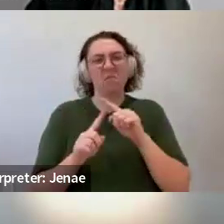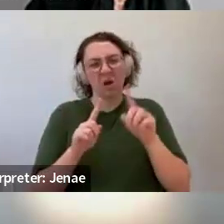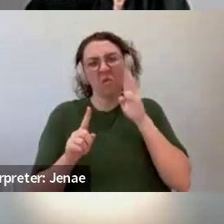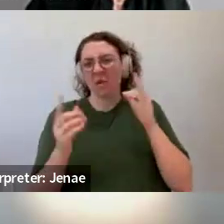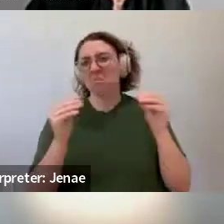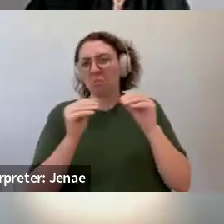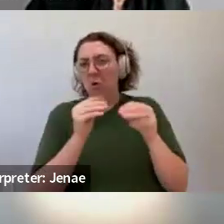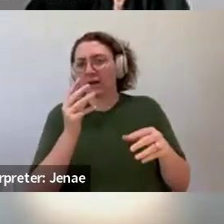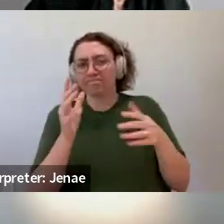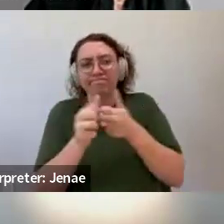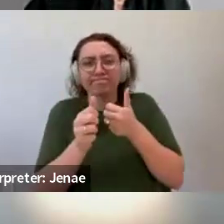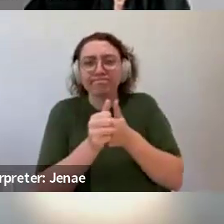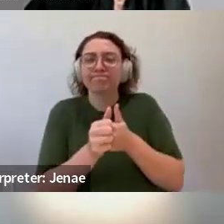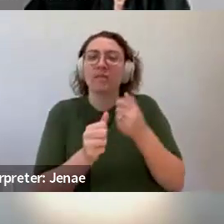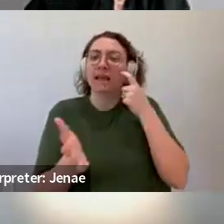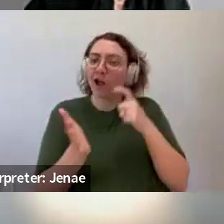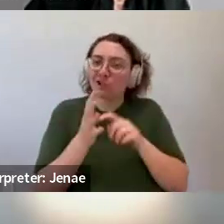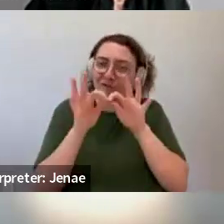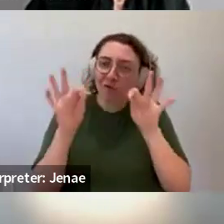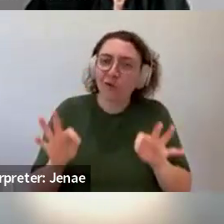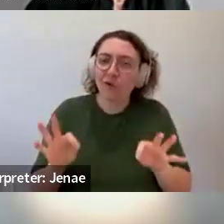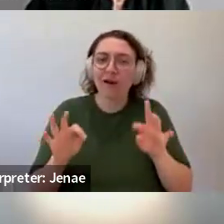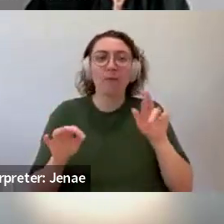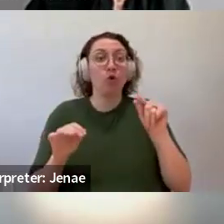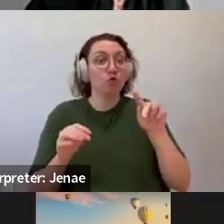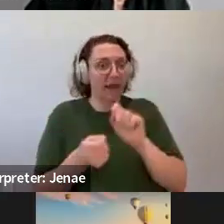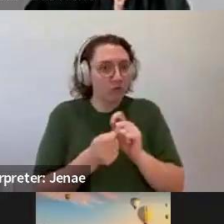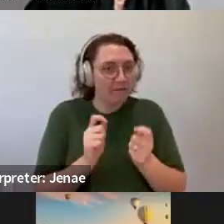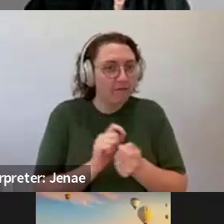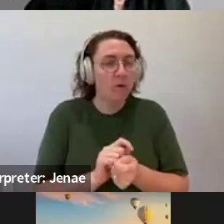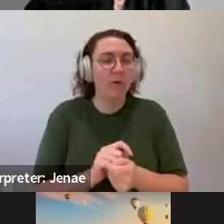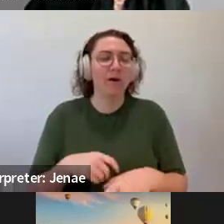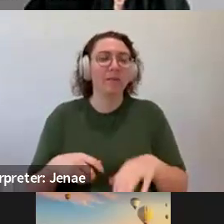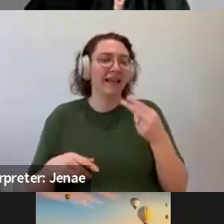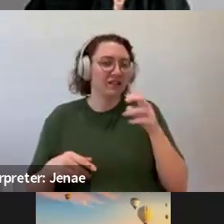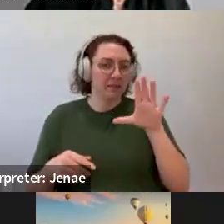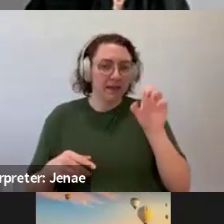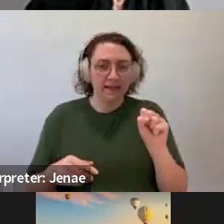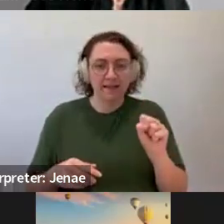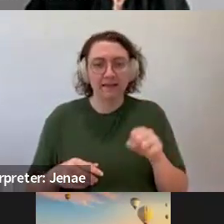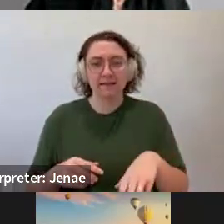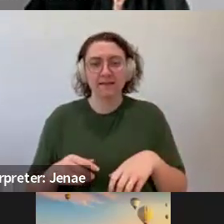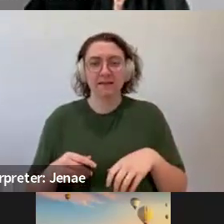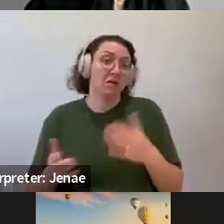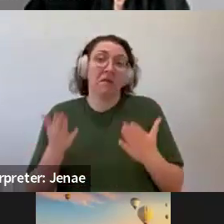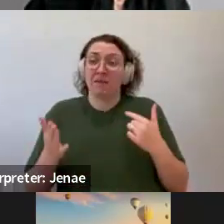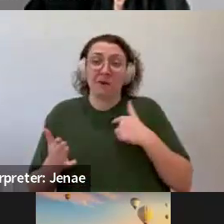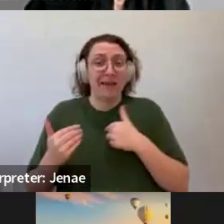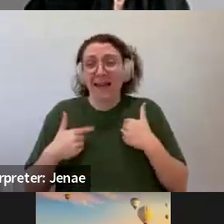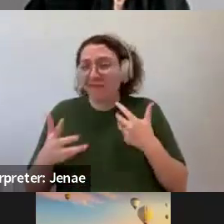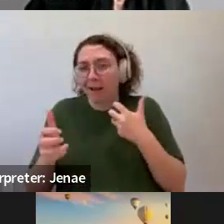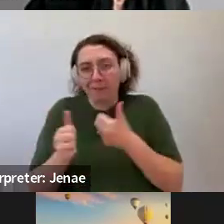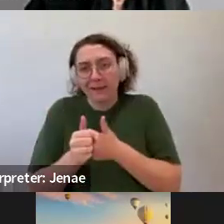on acknowledgement forms, rate reform, and HCBS. Just maybe an update if there is one on how many applications we've received thus